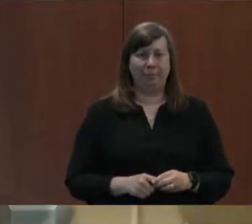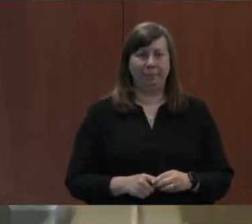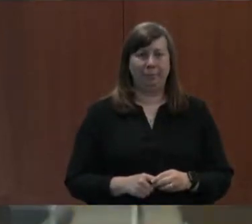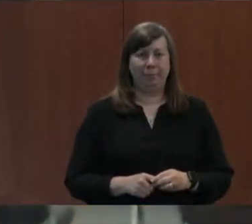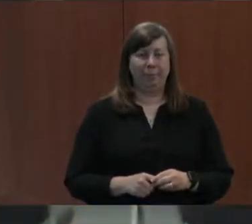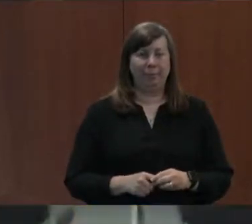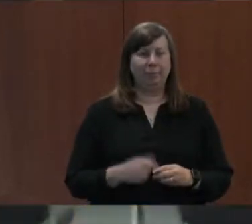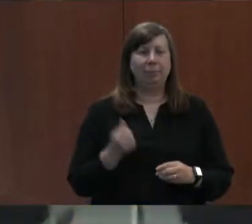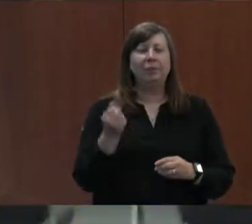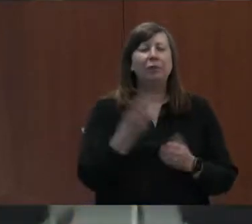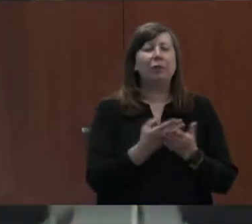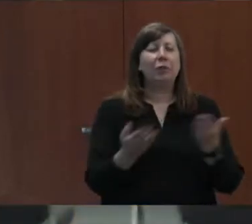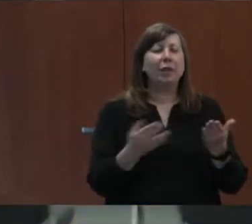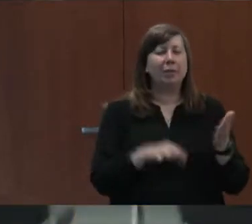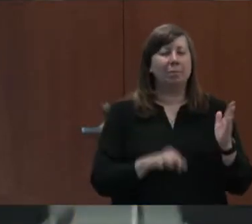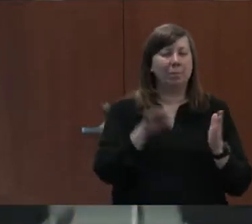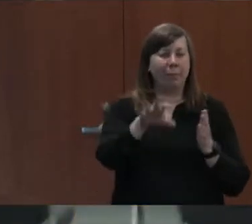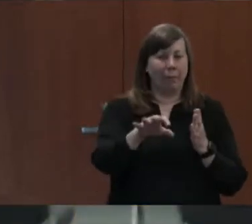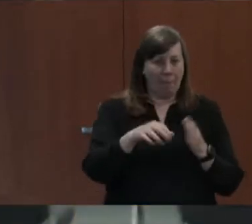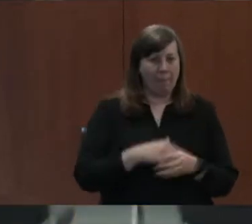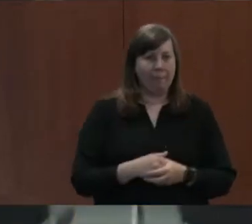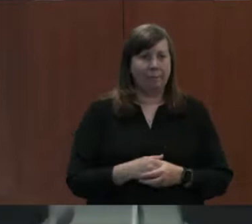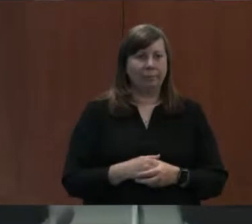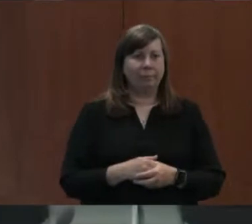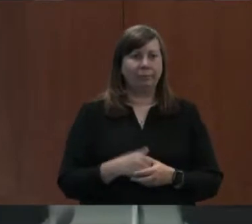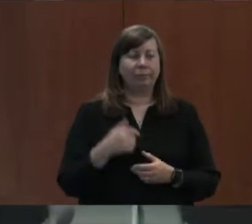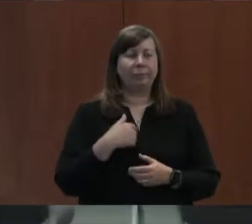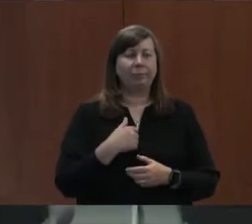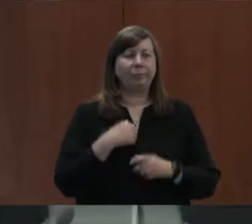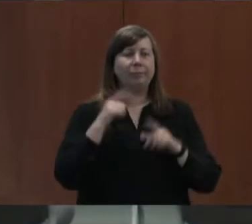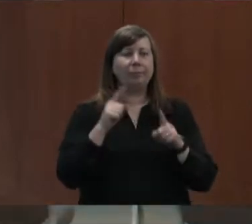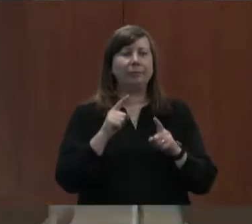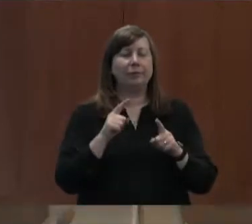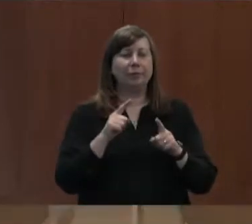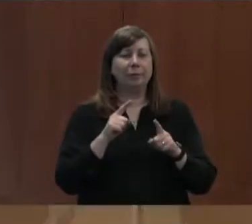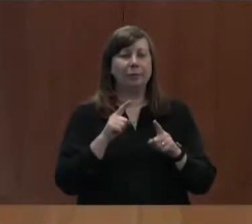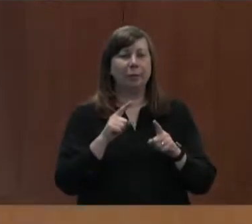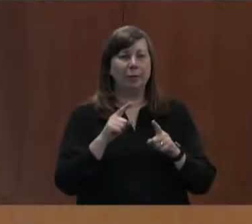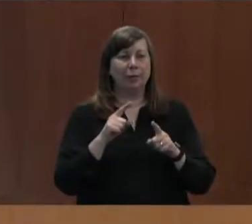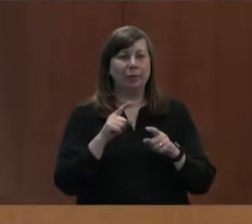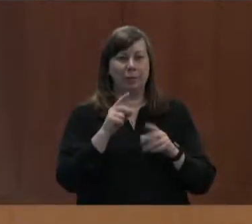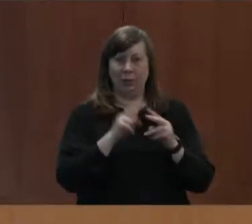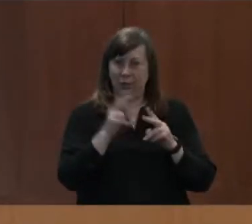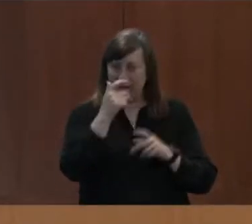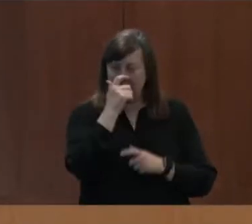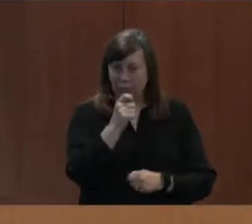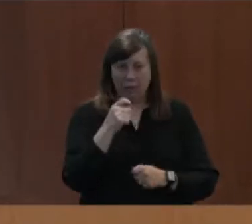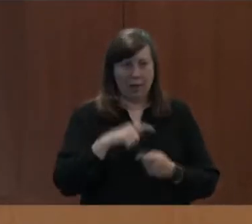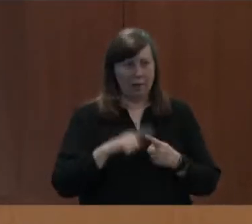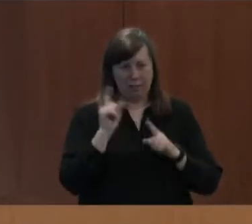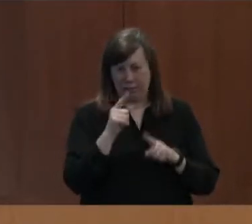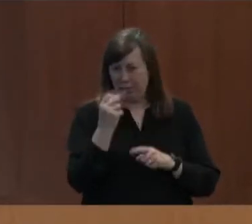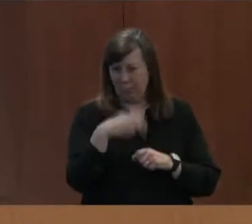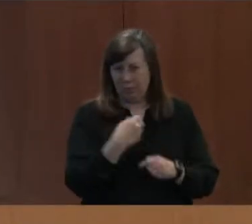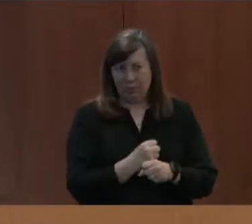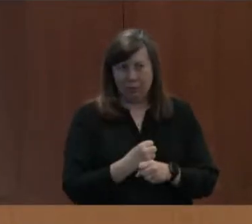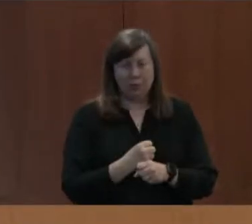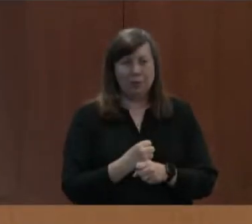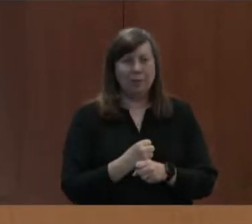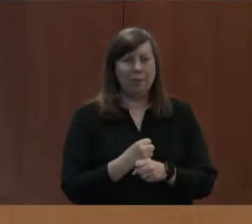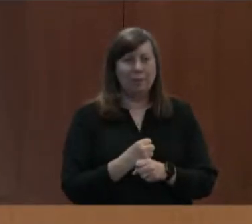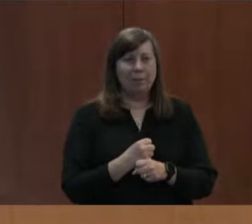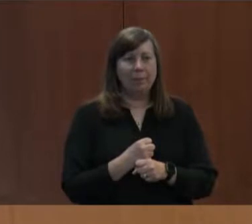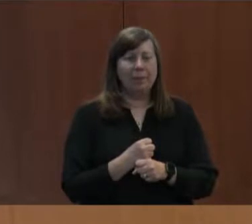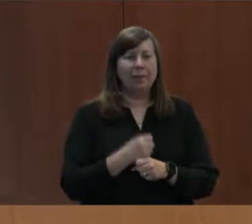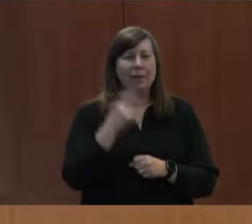I just have a couple things. One, I attended the Envirathon. That was very interesting. I hadn't been to one for a few years. It was held